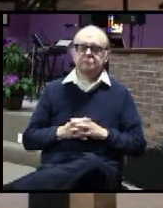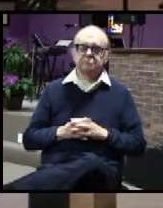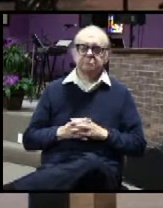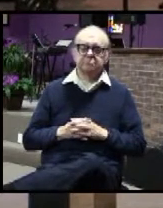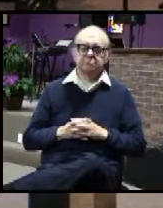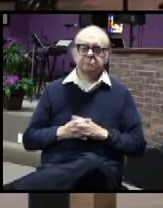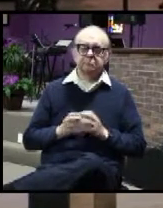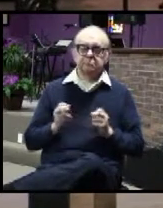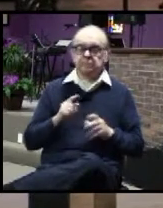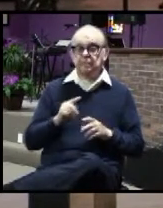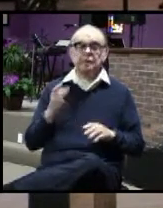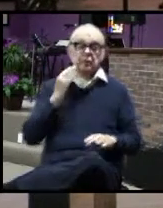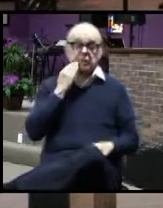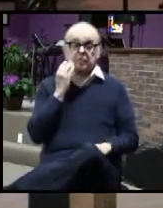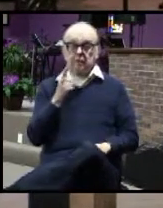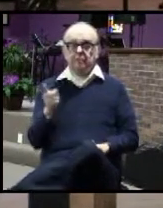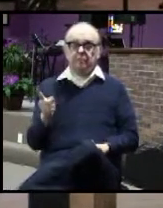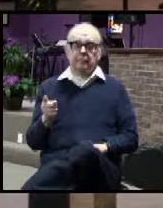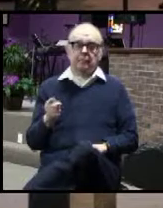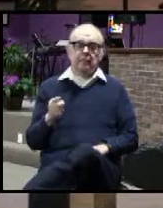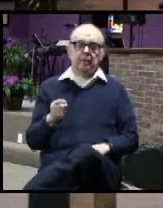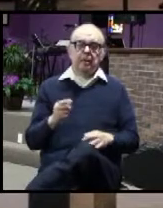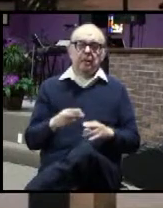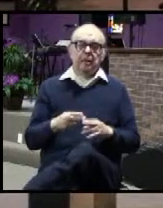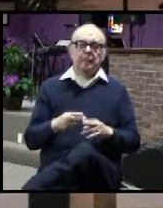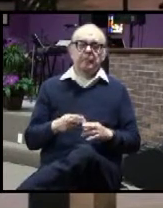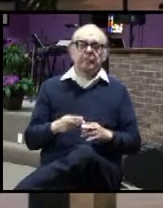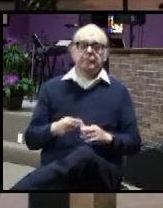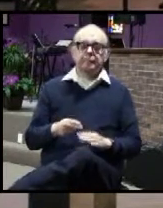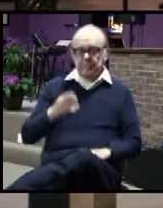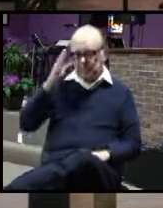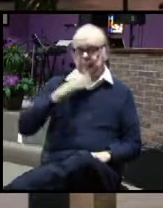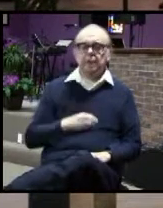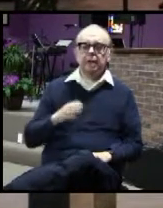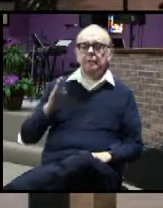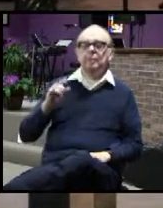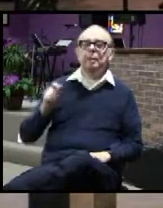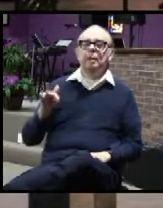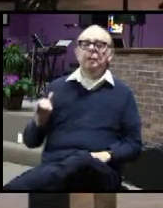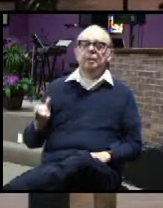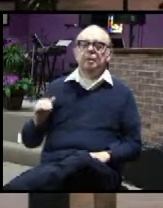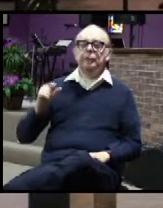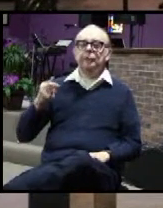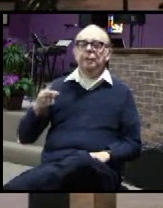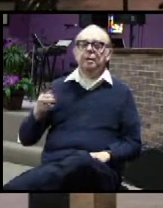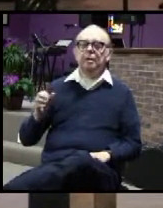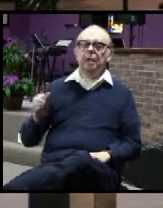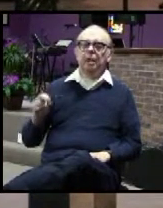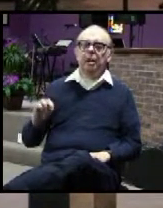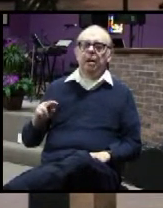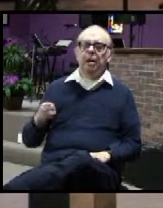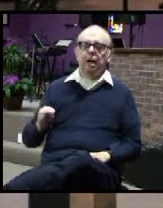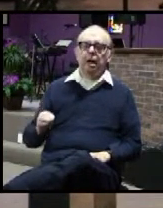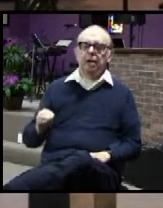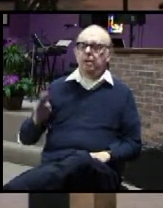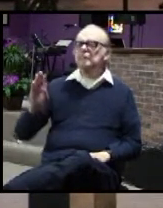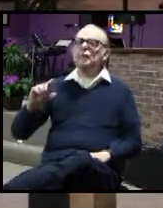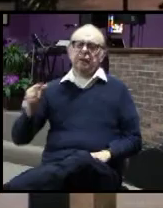Many of you all know a guy by the name of Billy Graham, right? Billy Graham is very educated